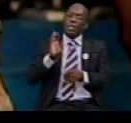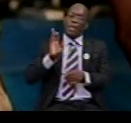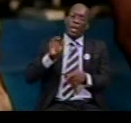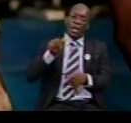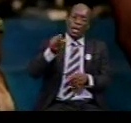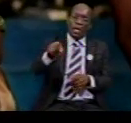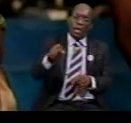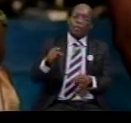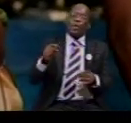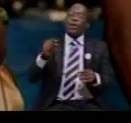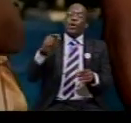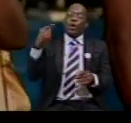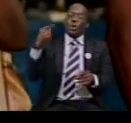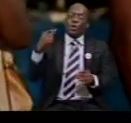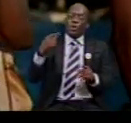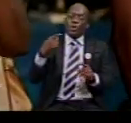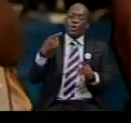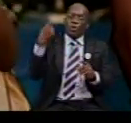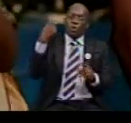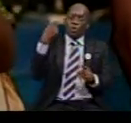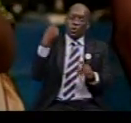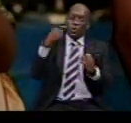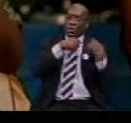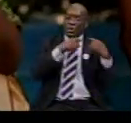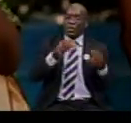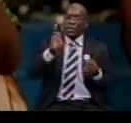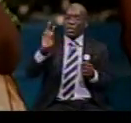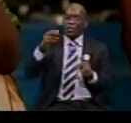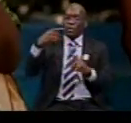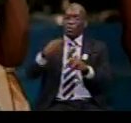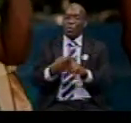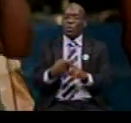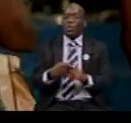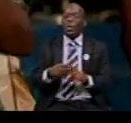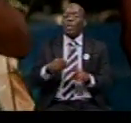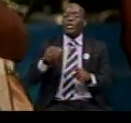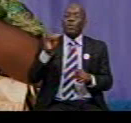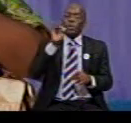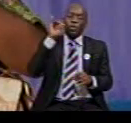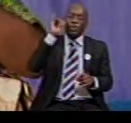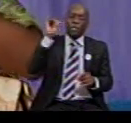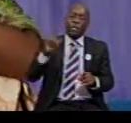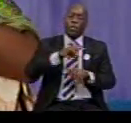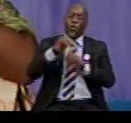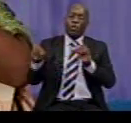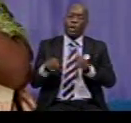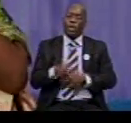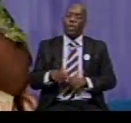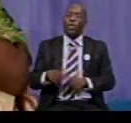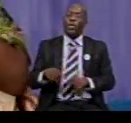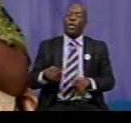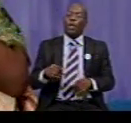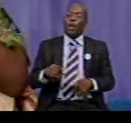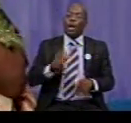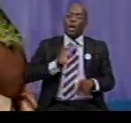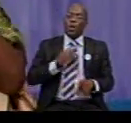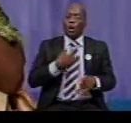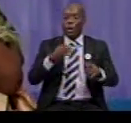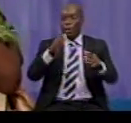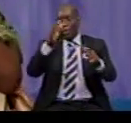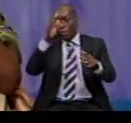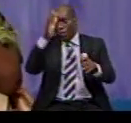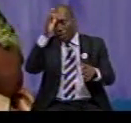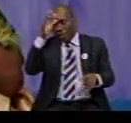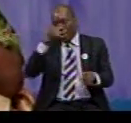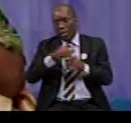titana mo gba ti baba wa nu oluwa ni ka gbo wole bi ti o ba je isoro aye wa bi mo